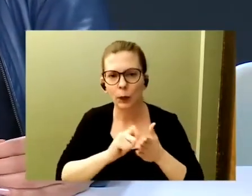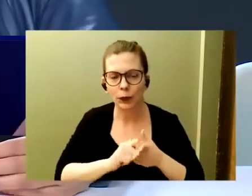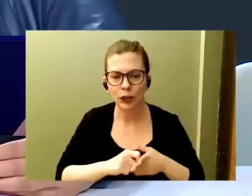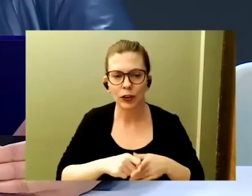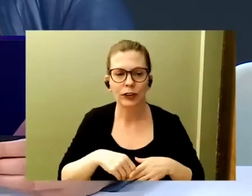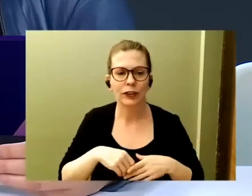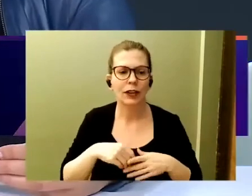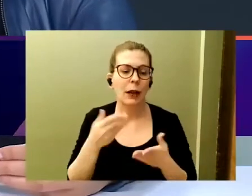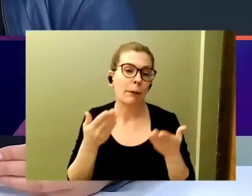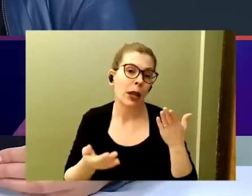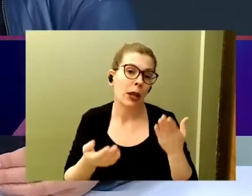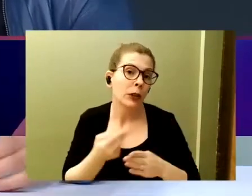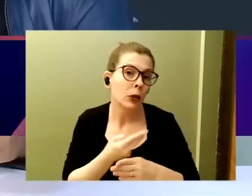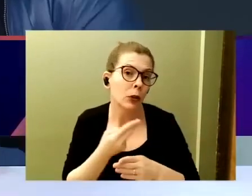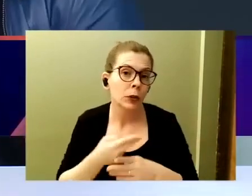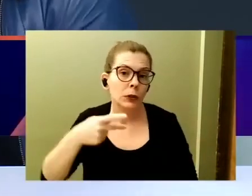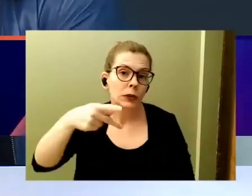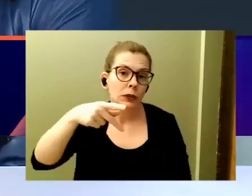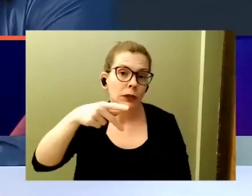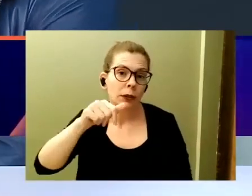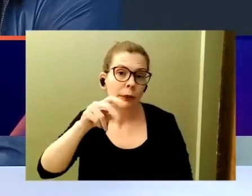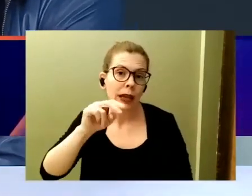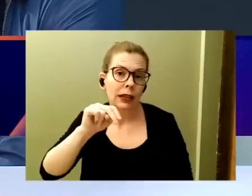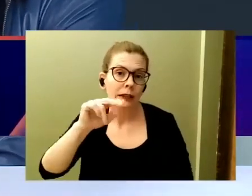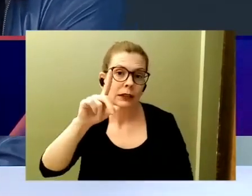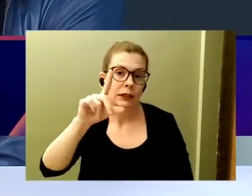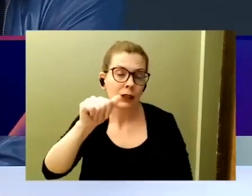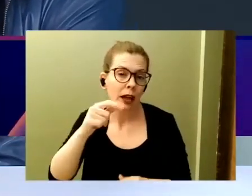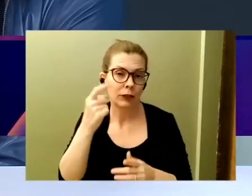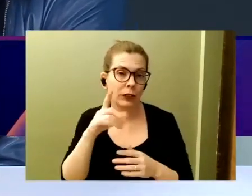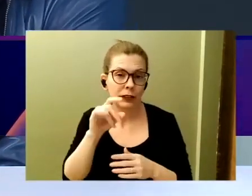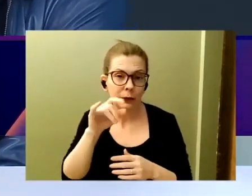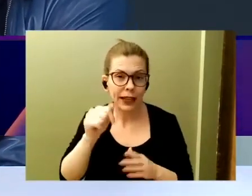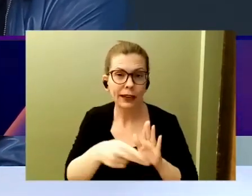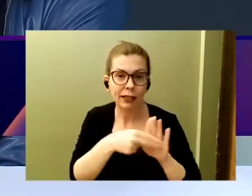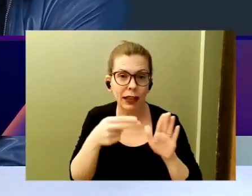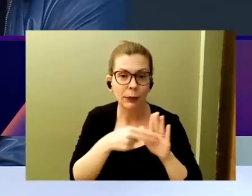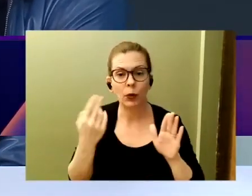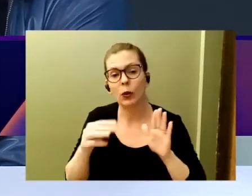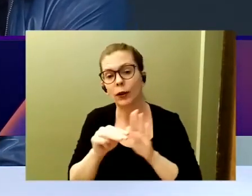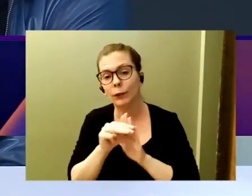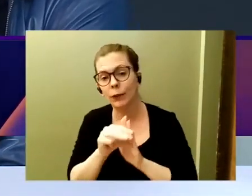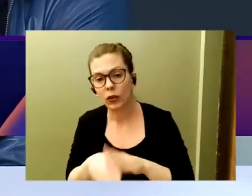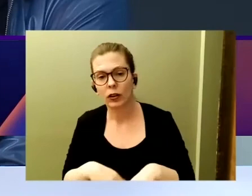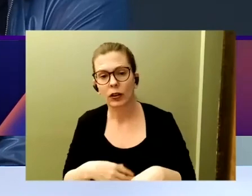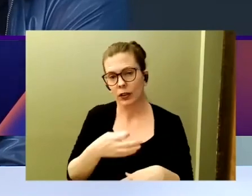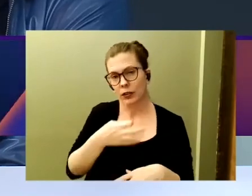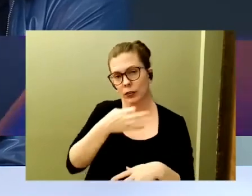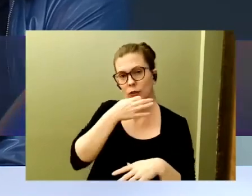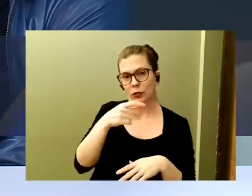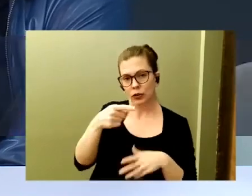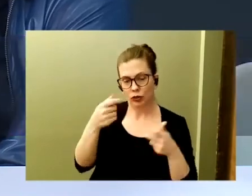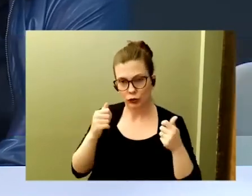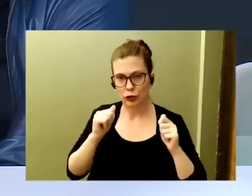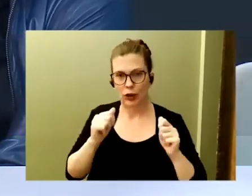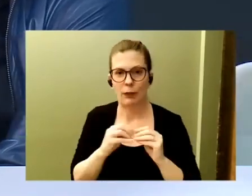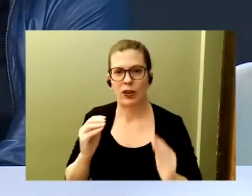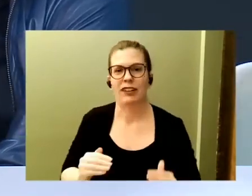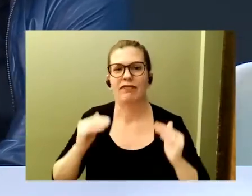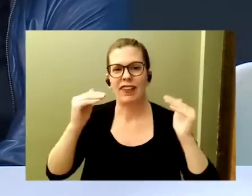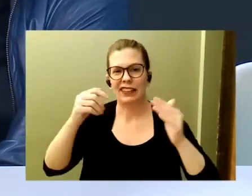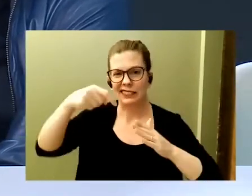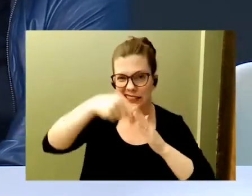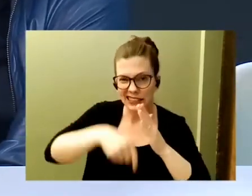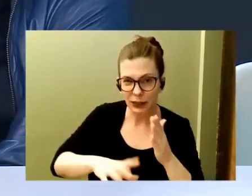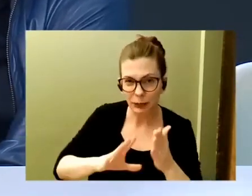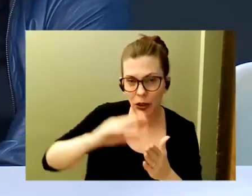using pandas for some data modeling and data labeling. As soon as you're trying to do more advanced deep learning, it's really useful to